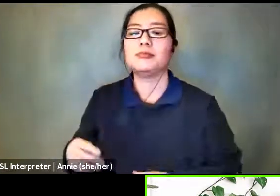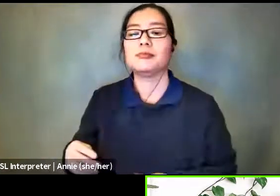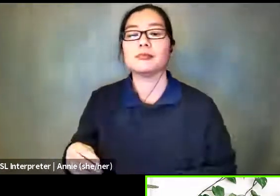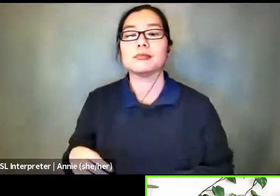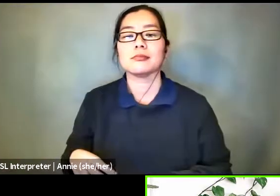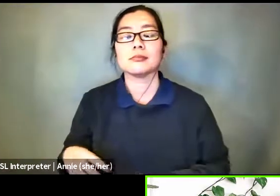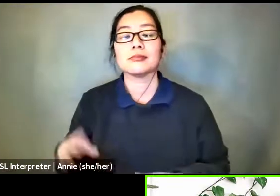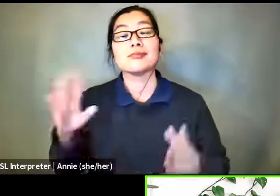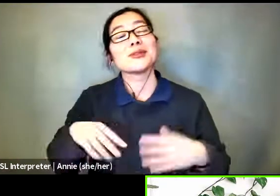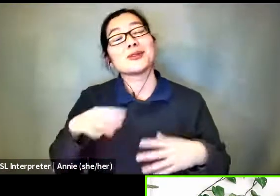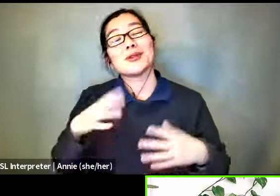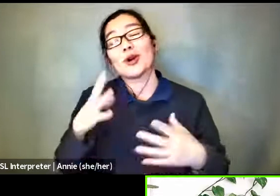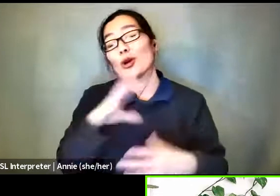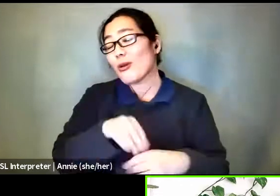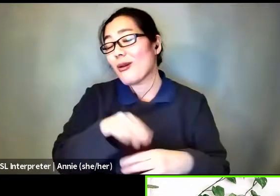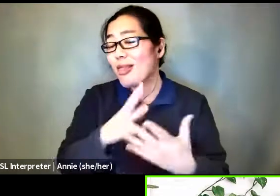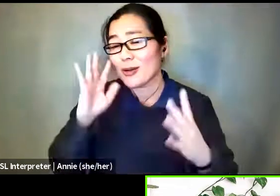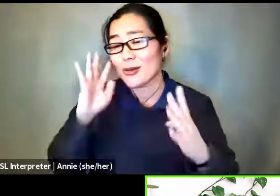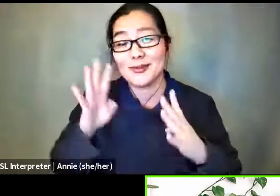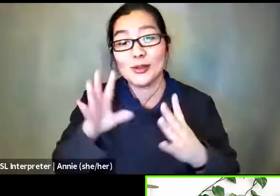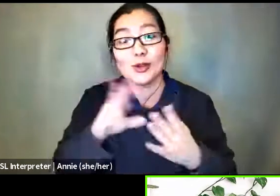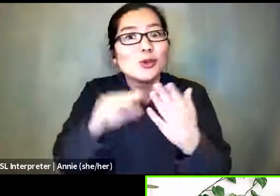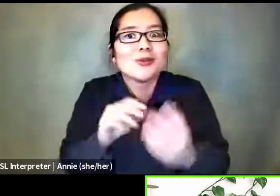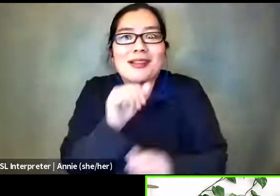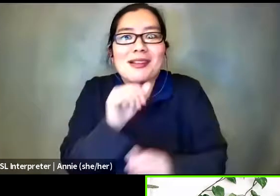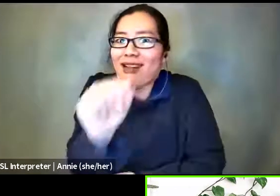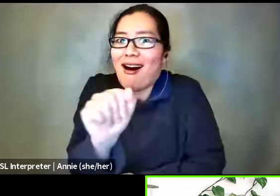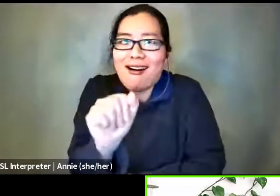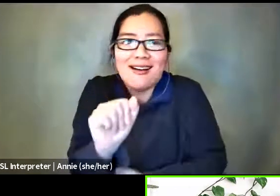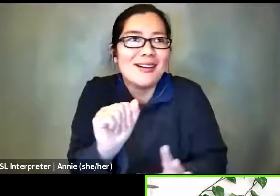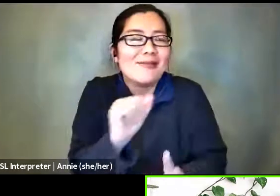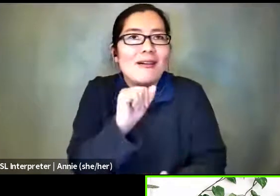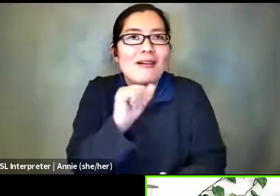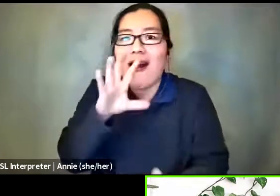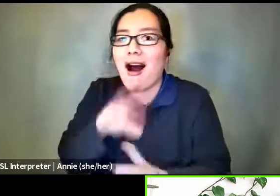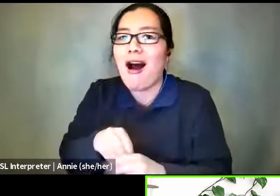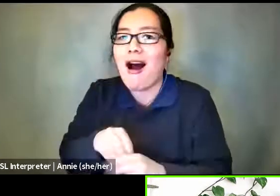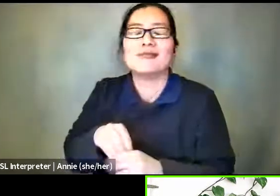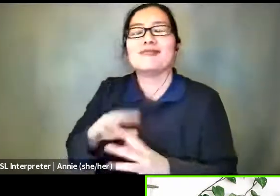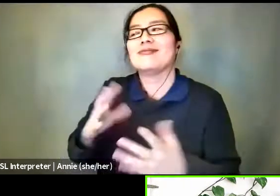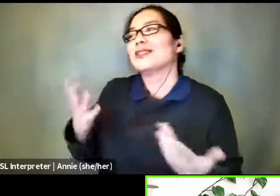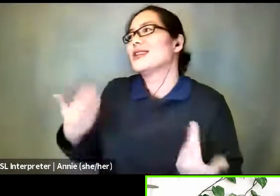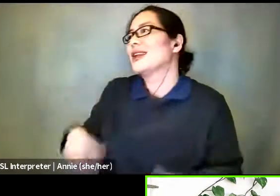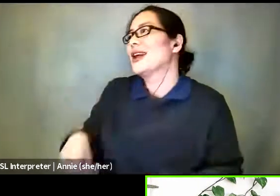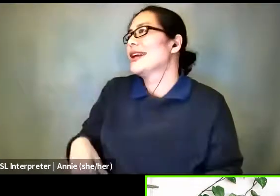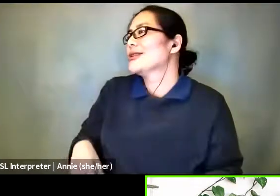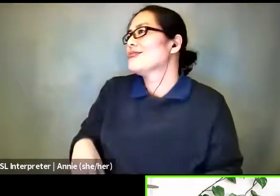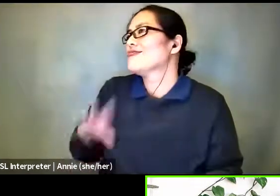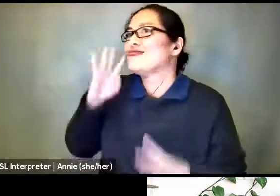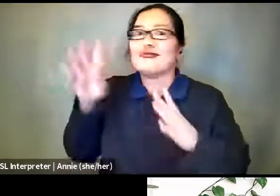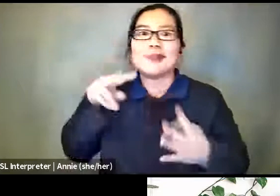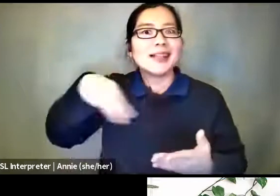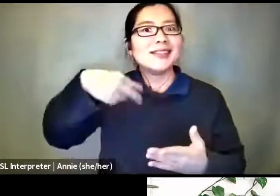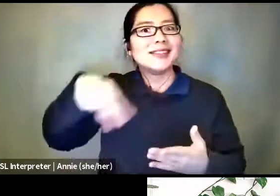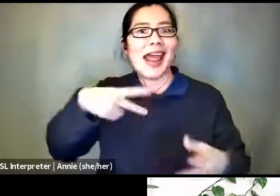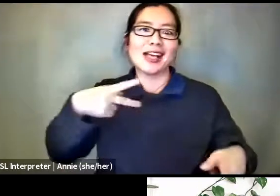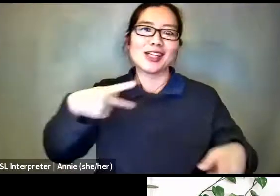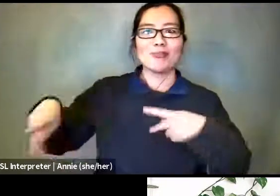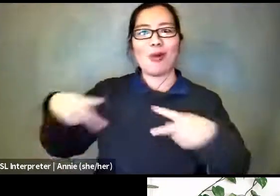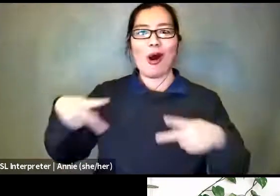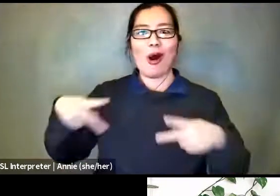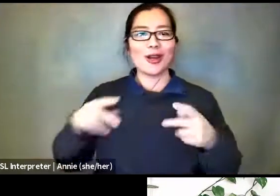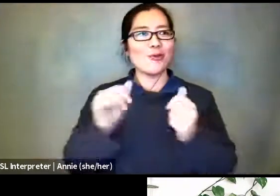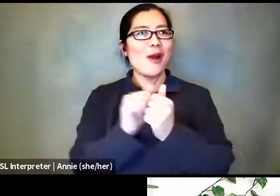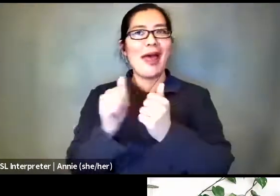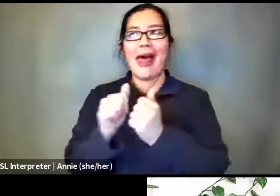things move. They love creating the drama of, having like a dance party, little cardboard